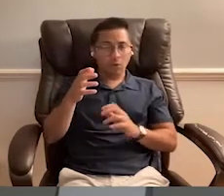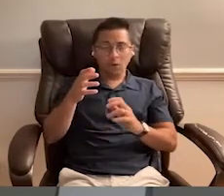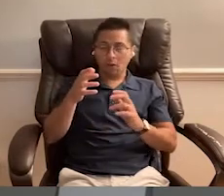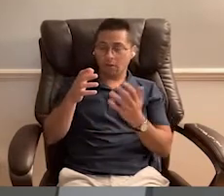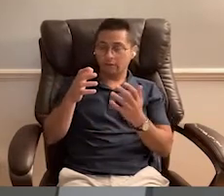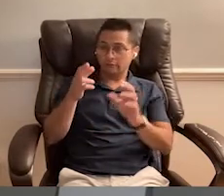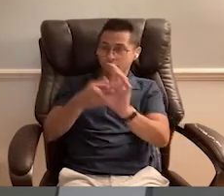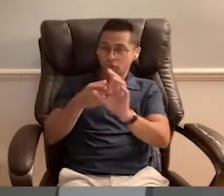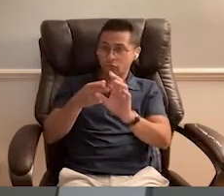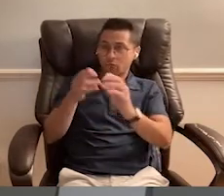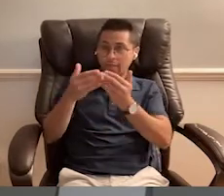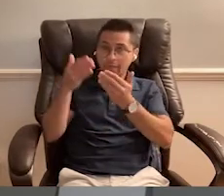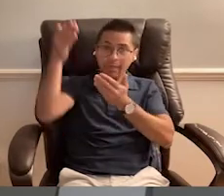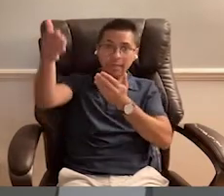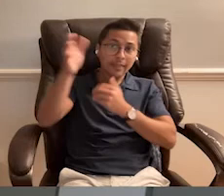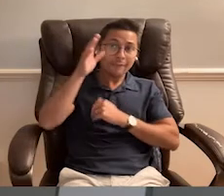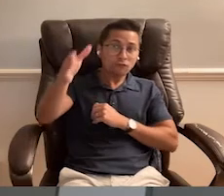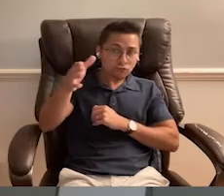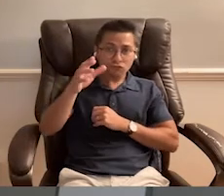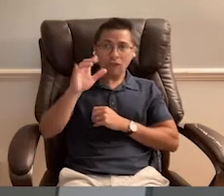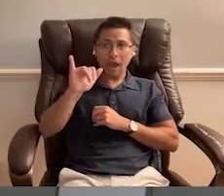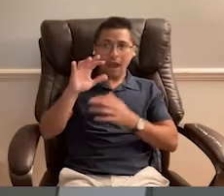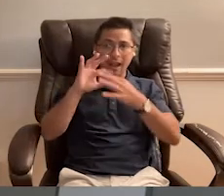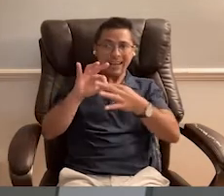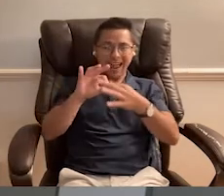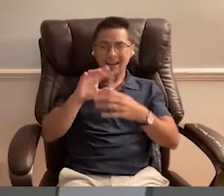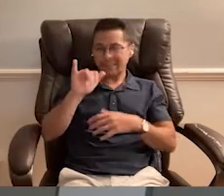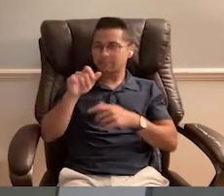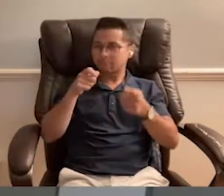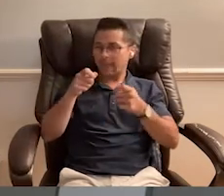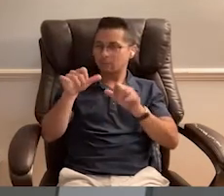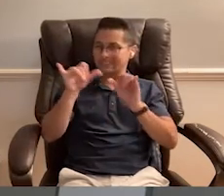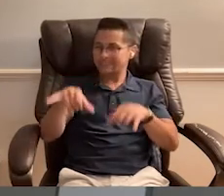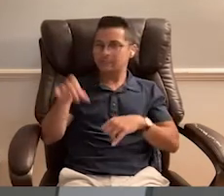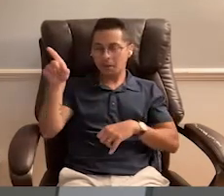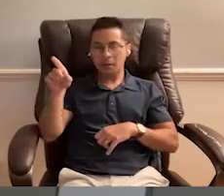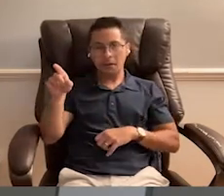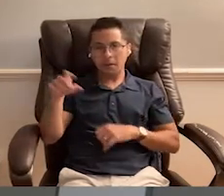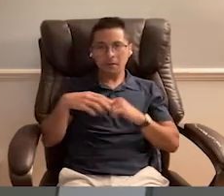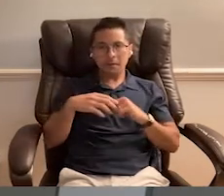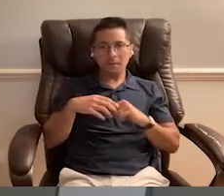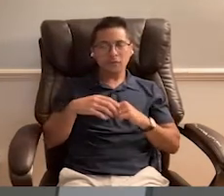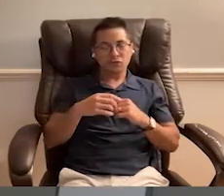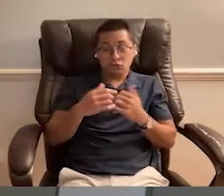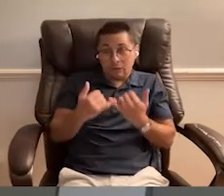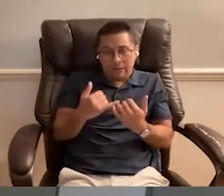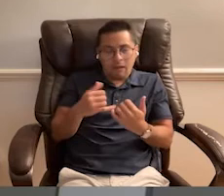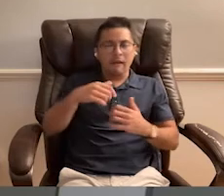be rolled out in one of the future rollouts of our iConnect system, which is our client data management